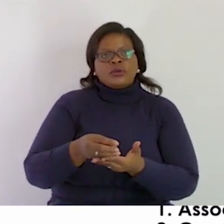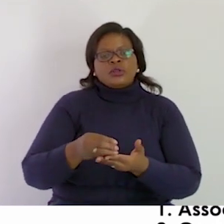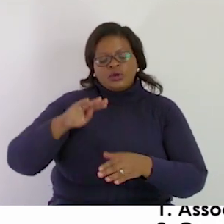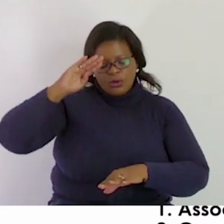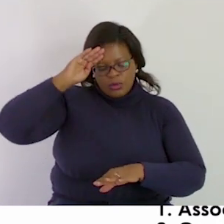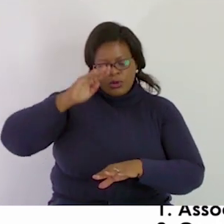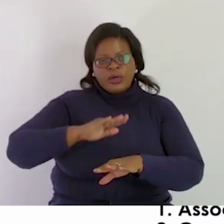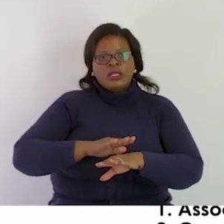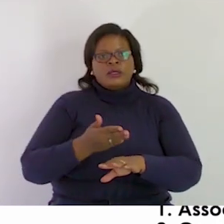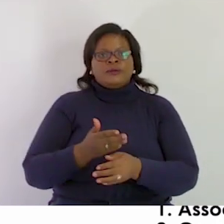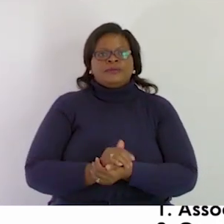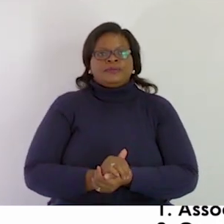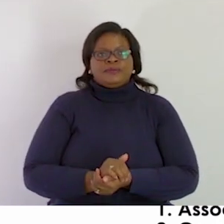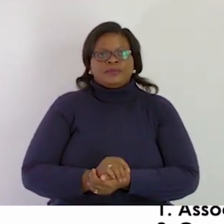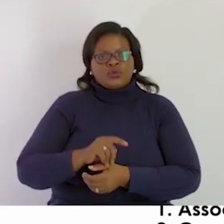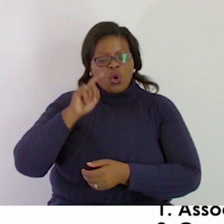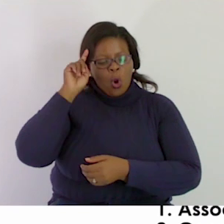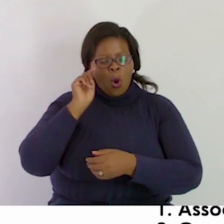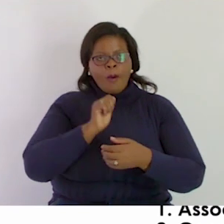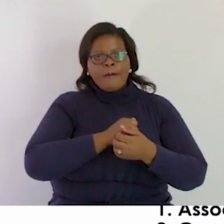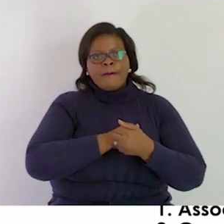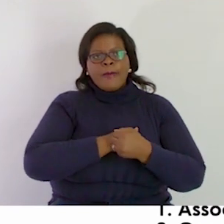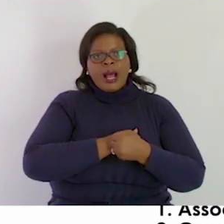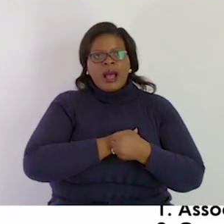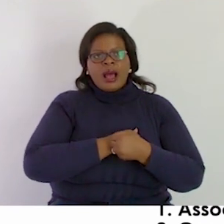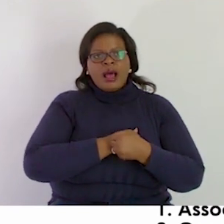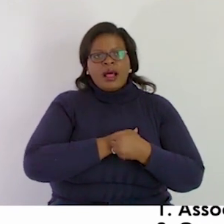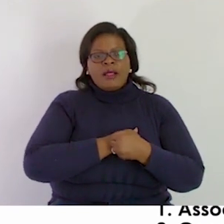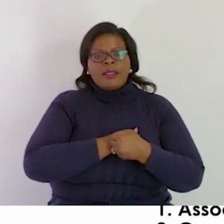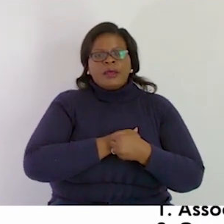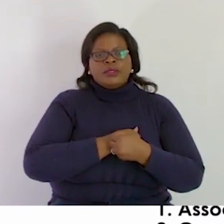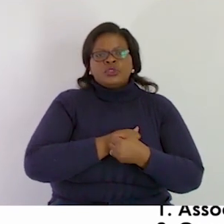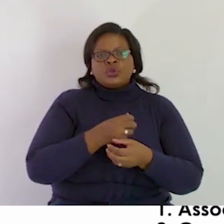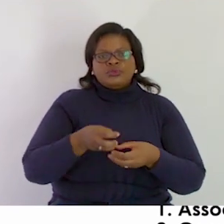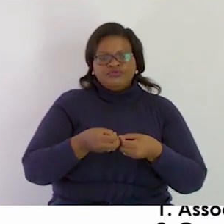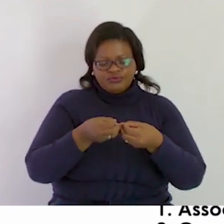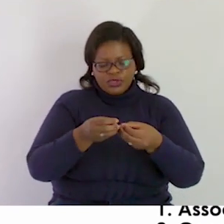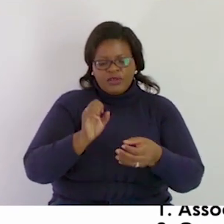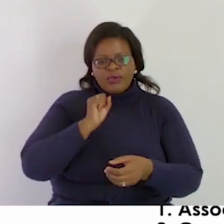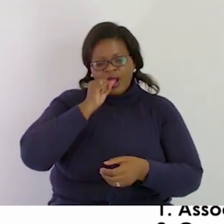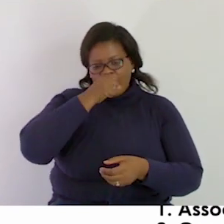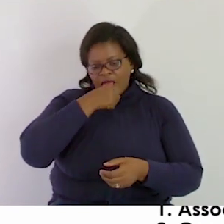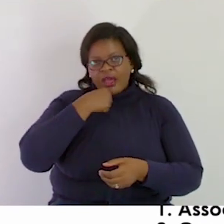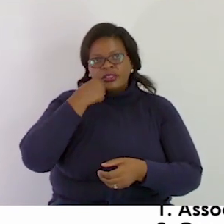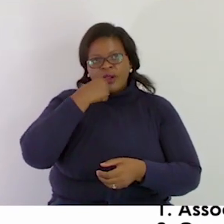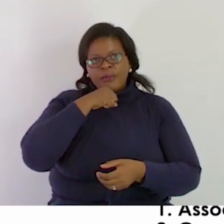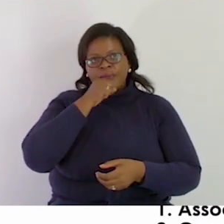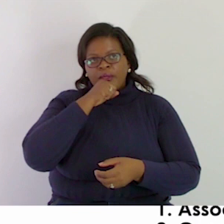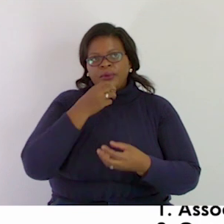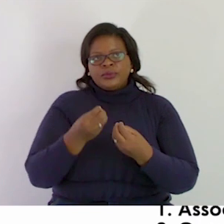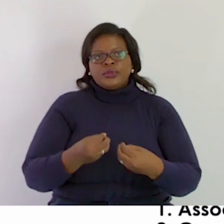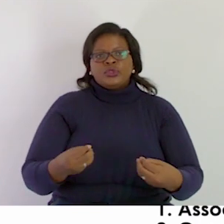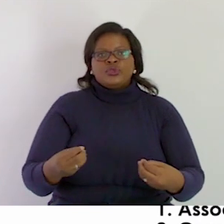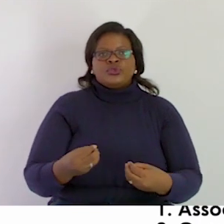Granny distributes, or let's say gives ice cream to her grandchildren. She gives an ice cream to each